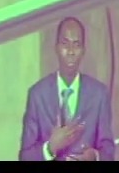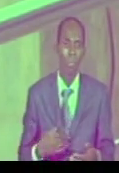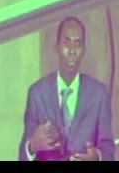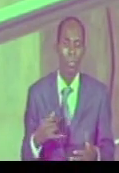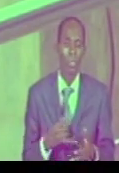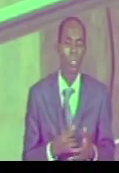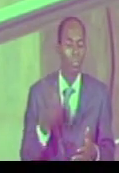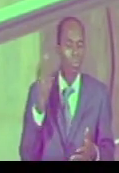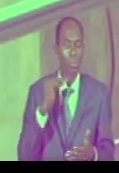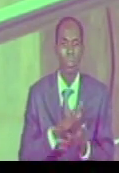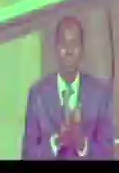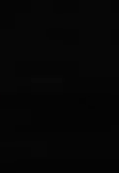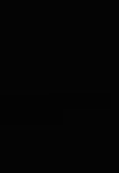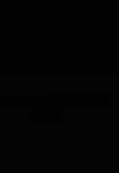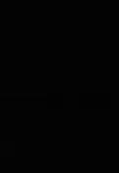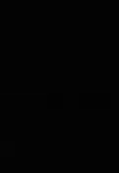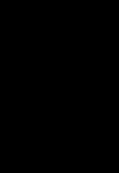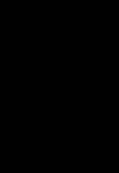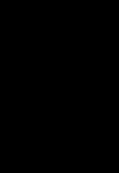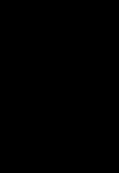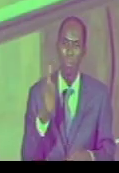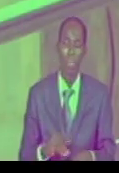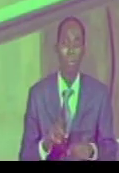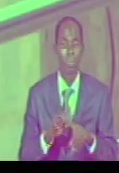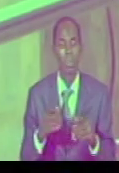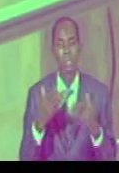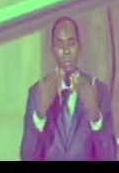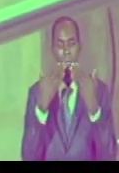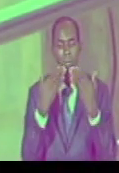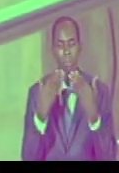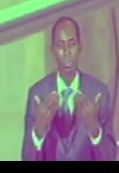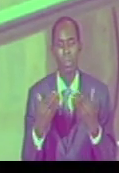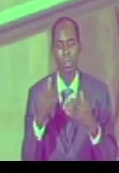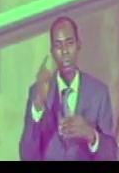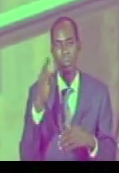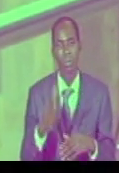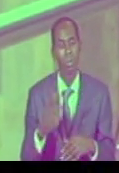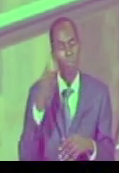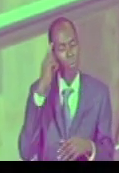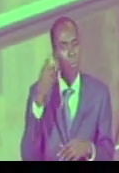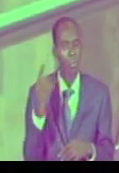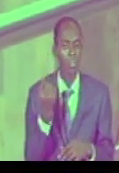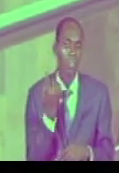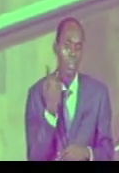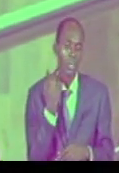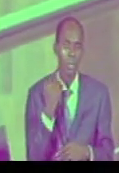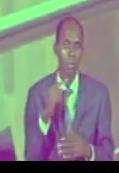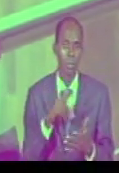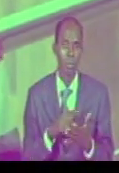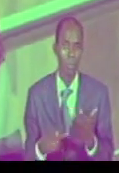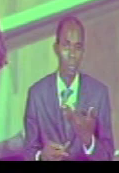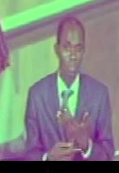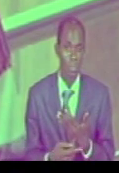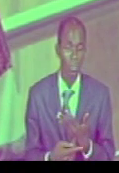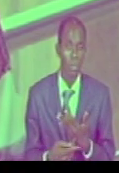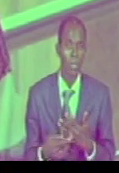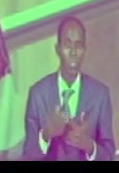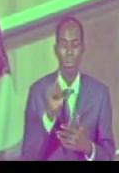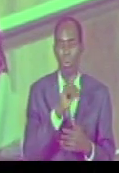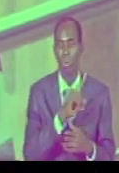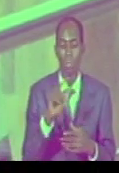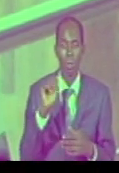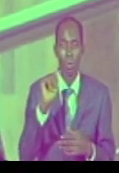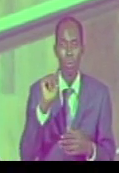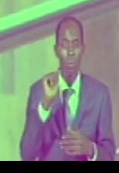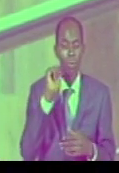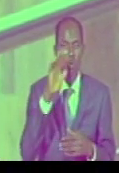really bad. But I want to bless God. During the just concluded crusade, a woman came to share a testimony